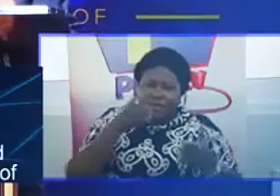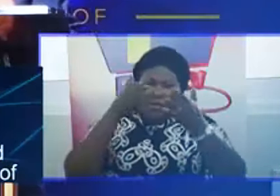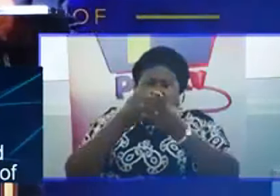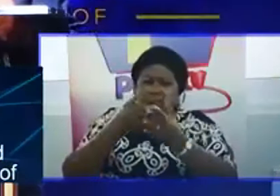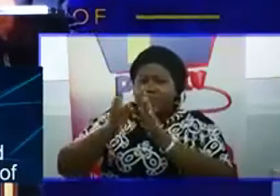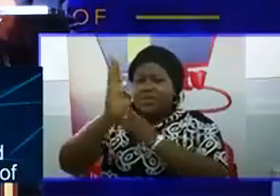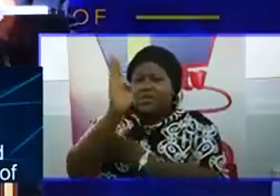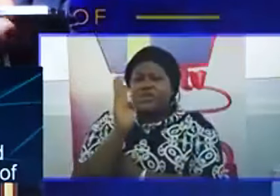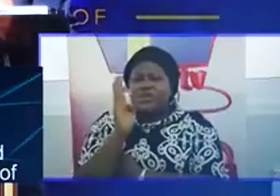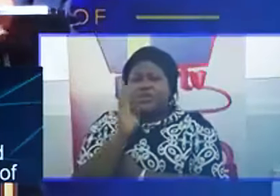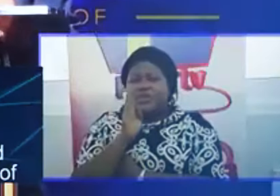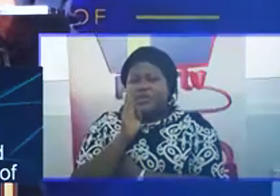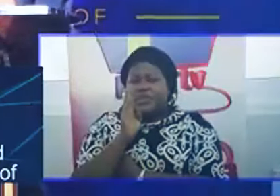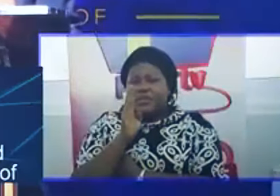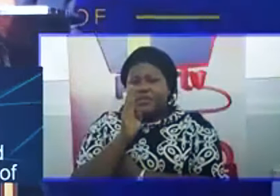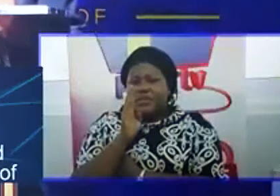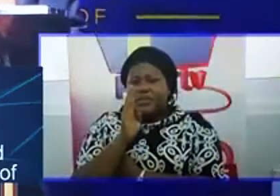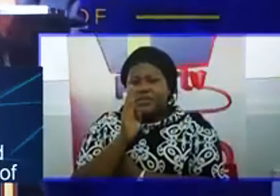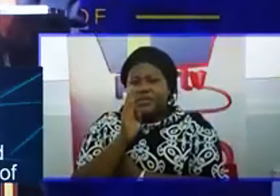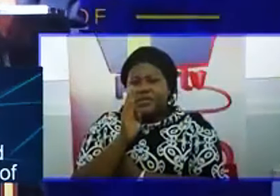self-bowed.